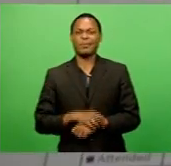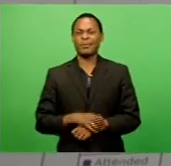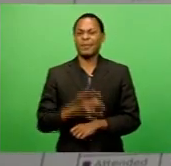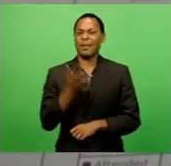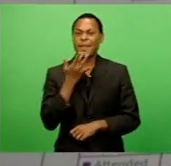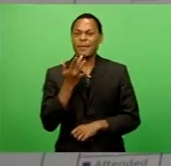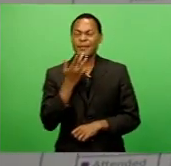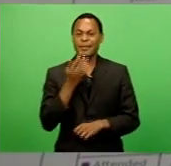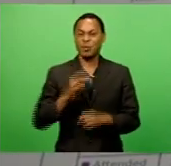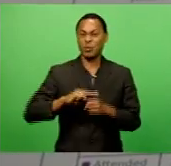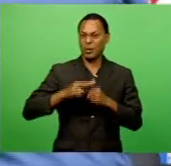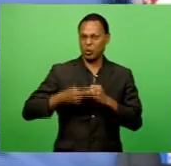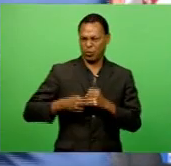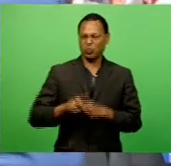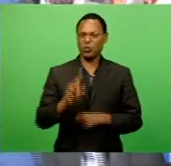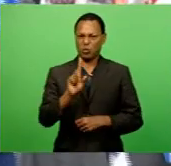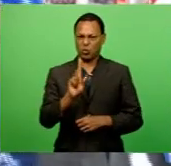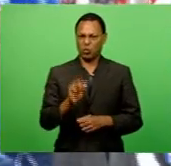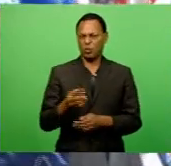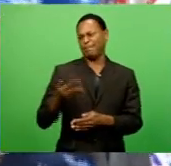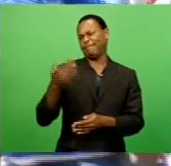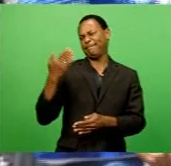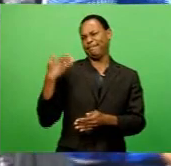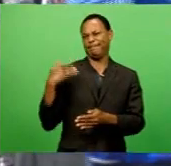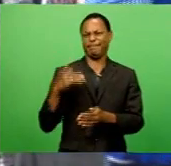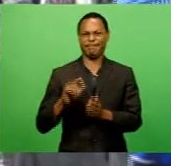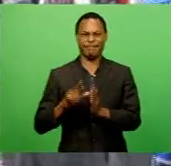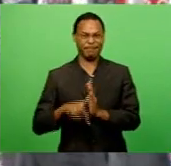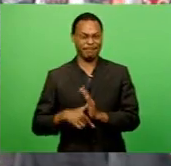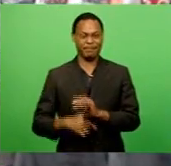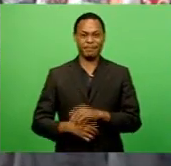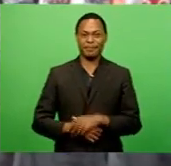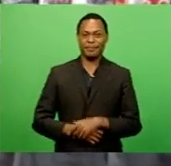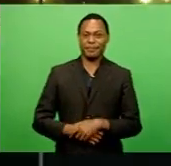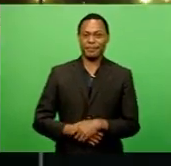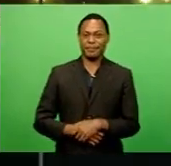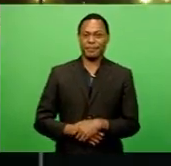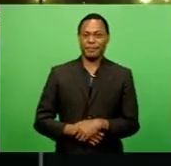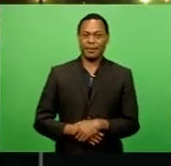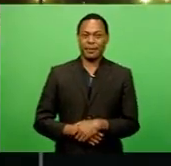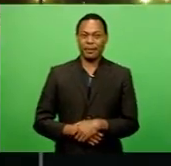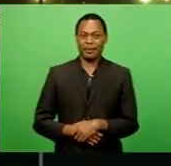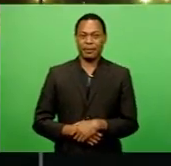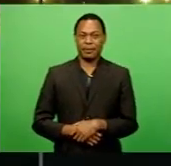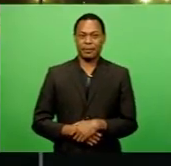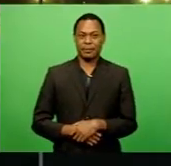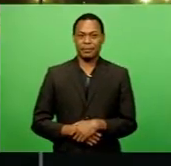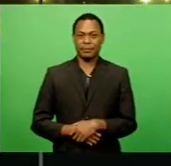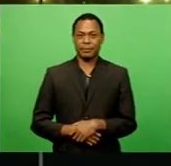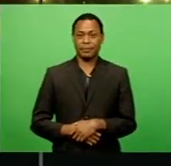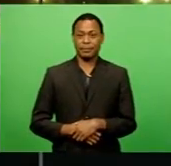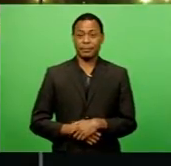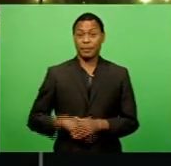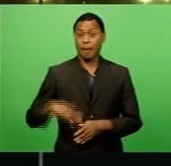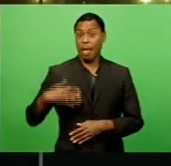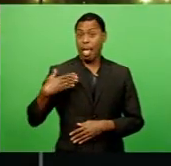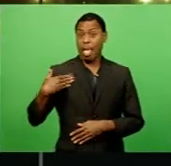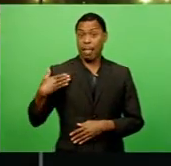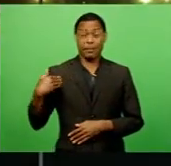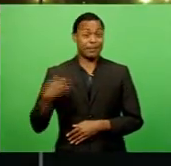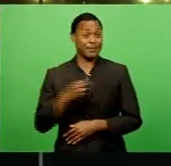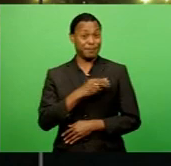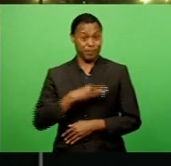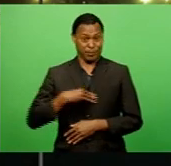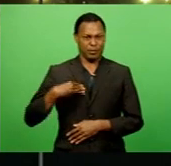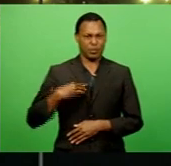been doing in the past. Apinisa Wangardobu, FBC News. The Health Ministry says it is concerned